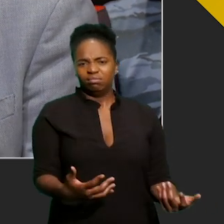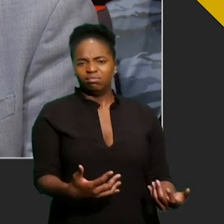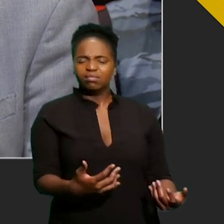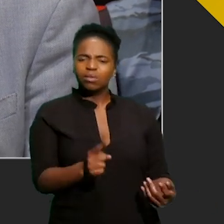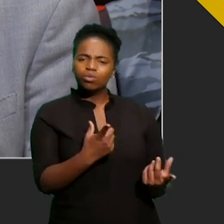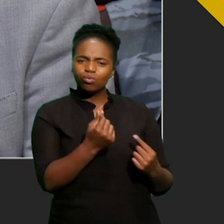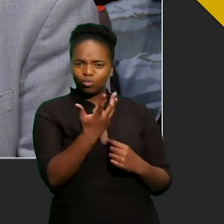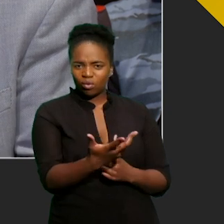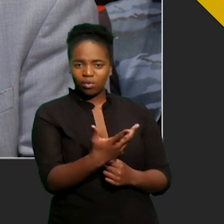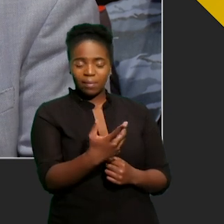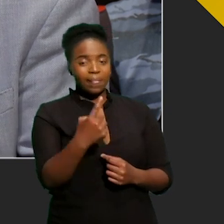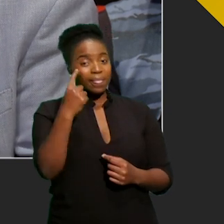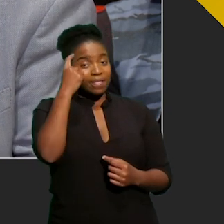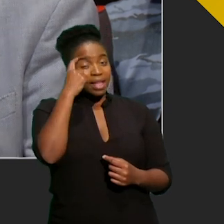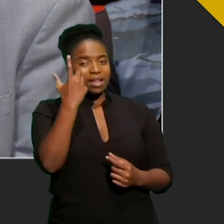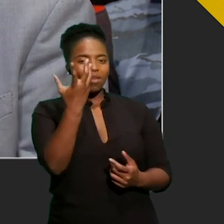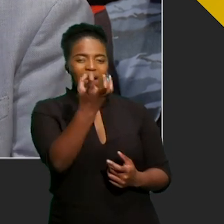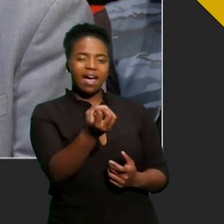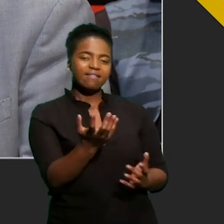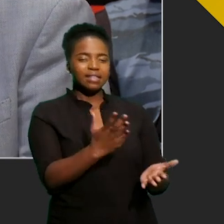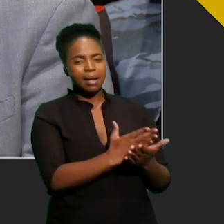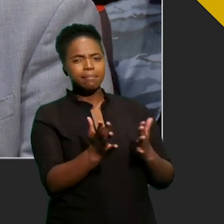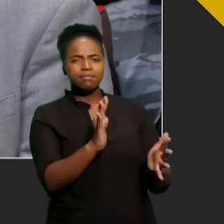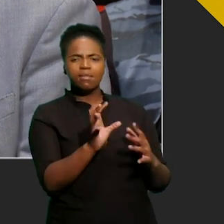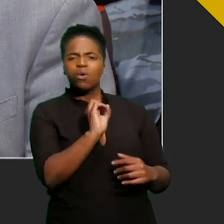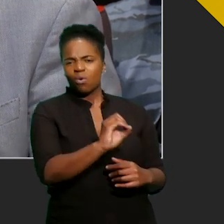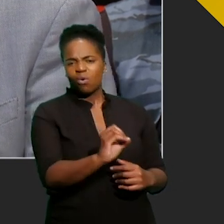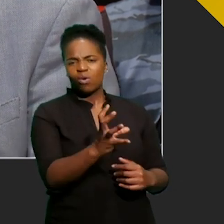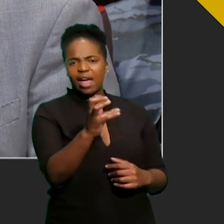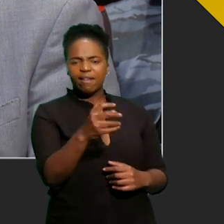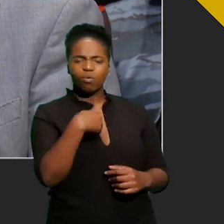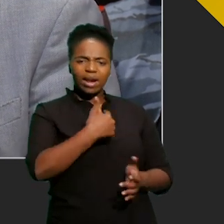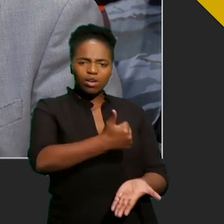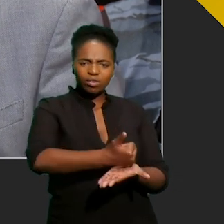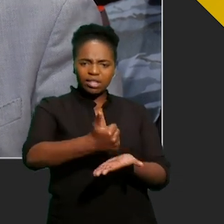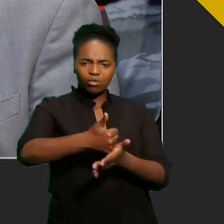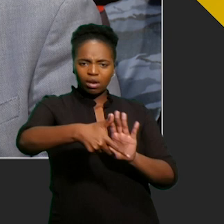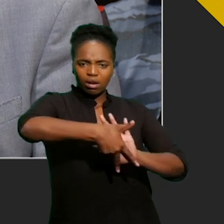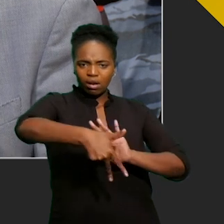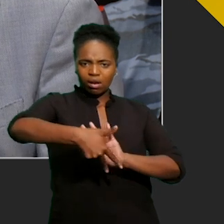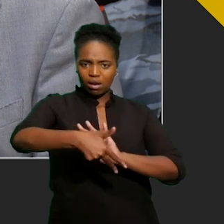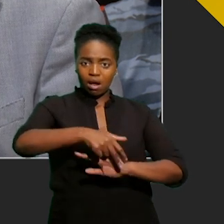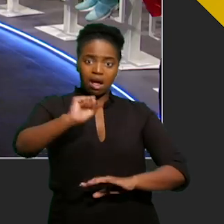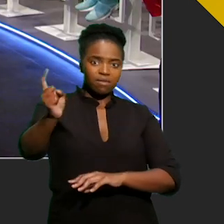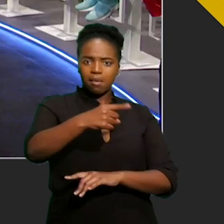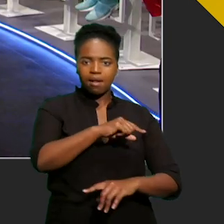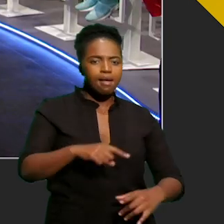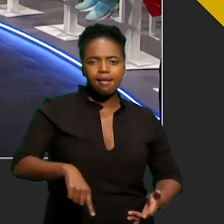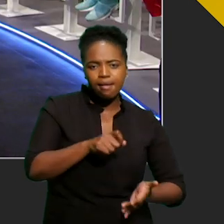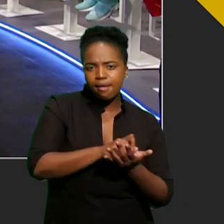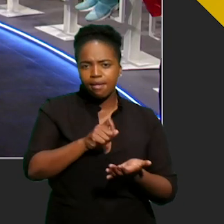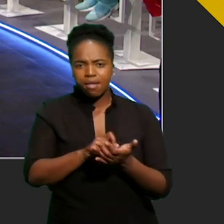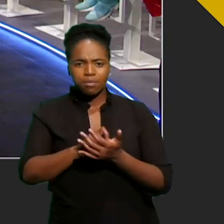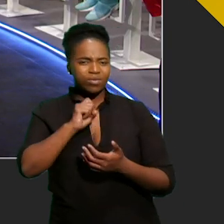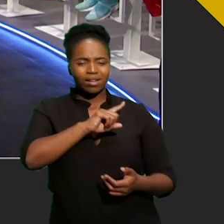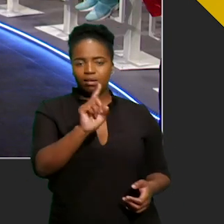must be done. And I think that there is a level of that already in terms of accreditation and so on, so that we don't just have everybody mushrooming and pretending to be a